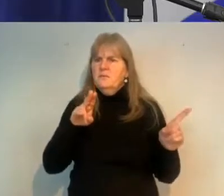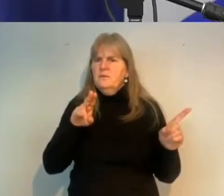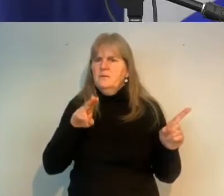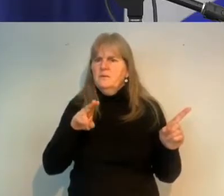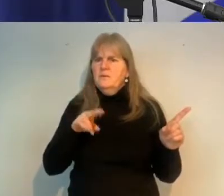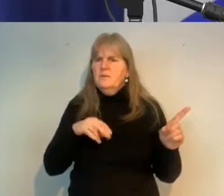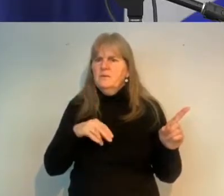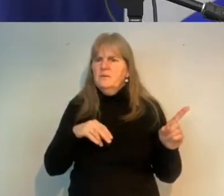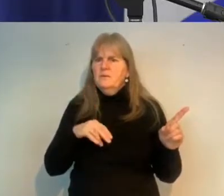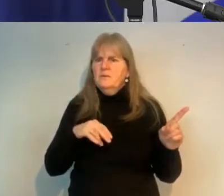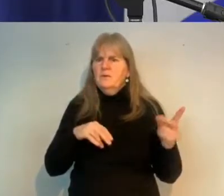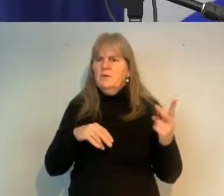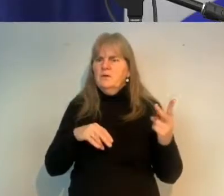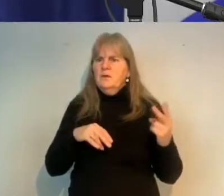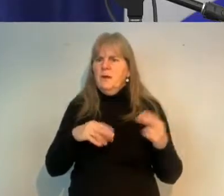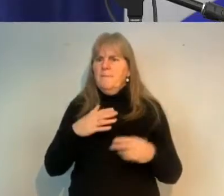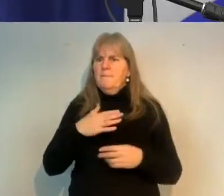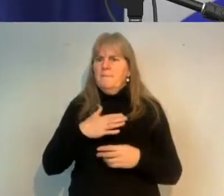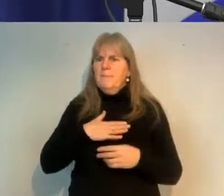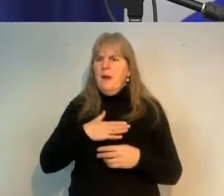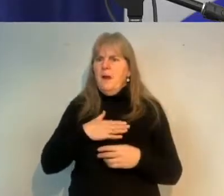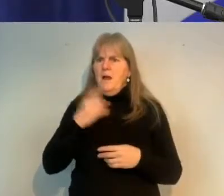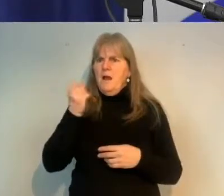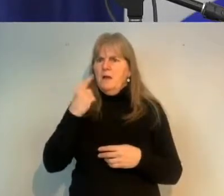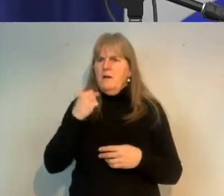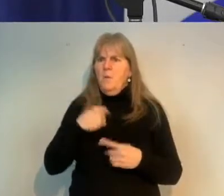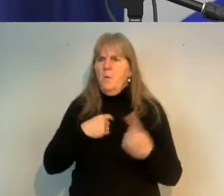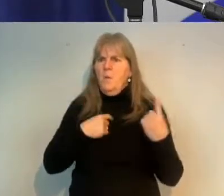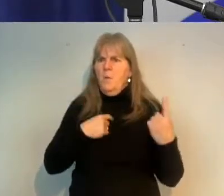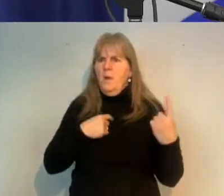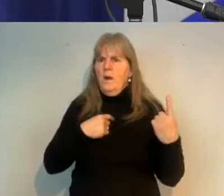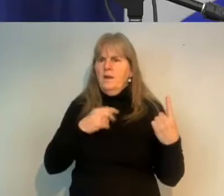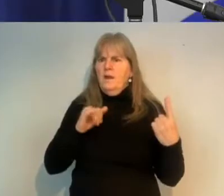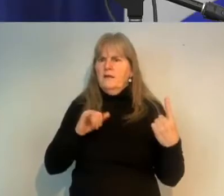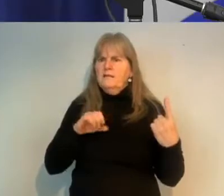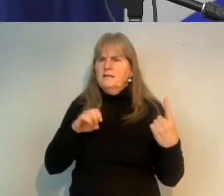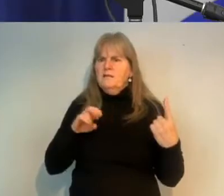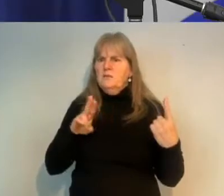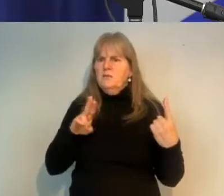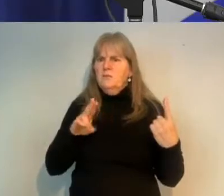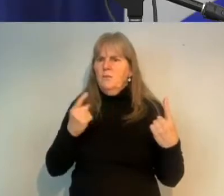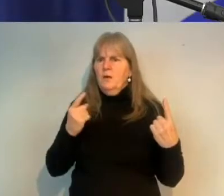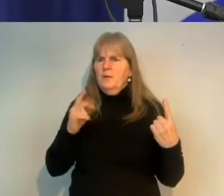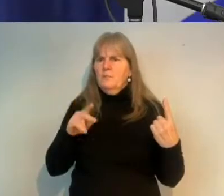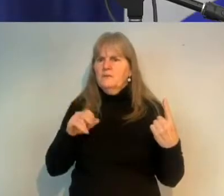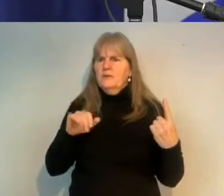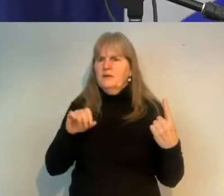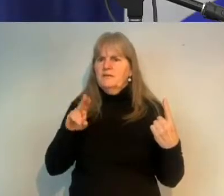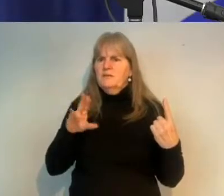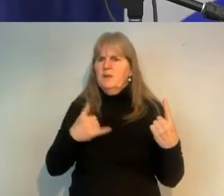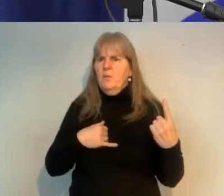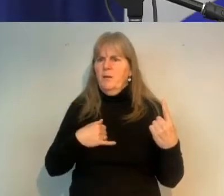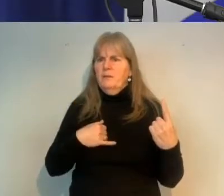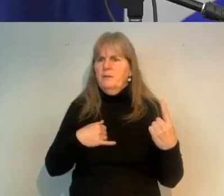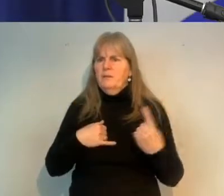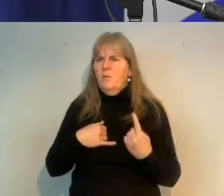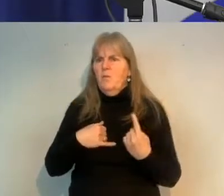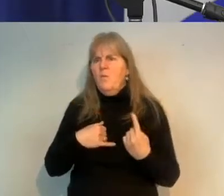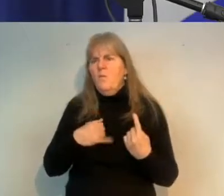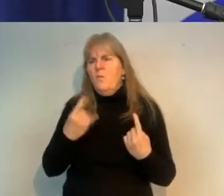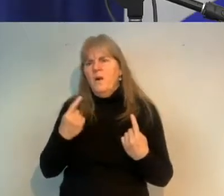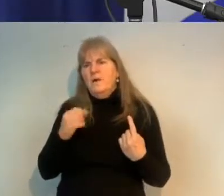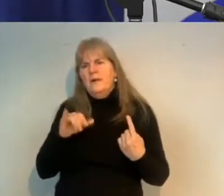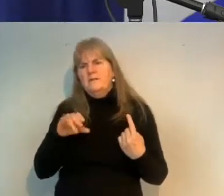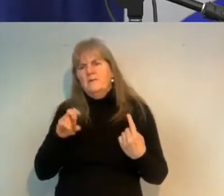To my knowledge, in the territory, we have one person who's in ICU at the moment. Thank you. We'll